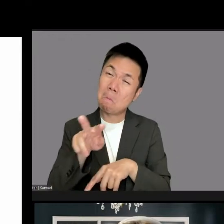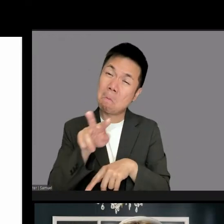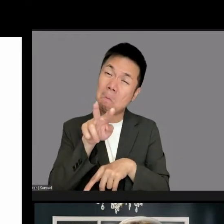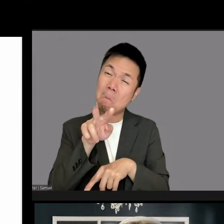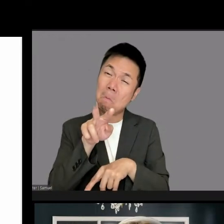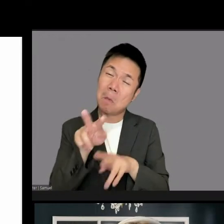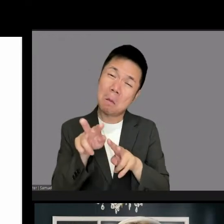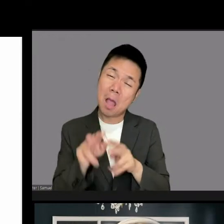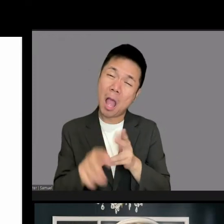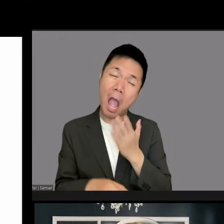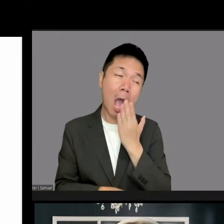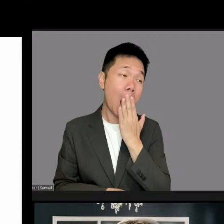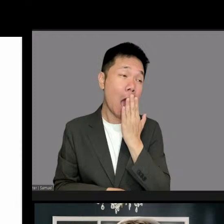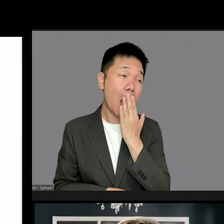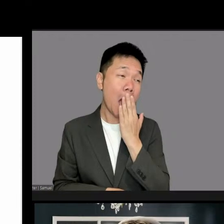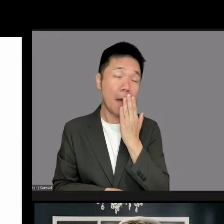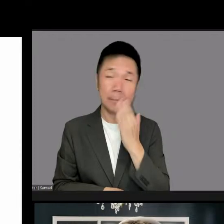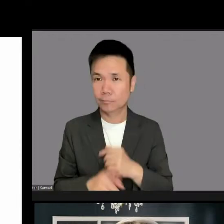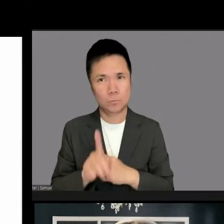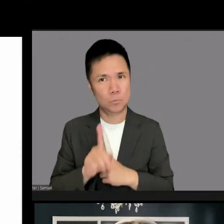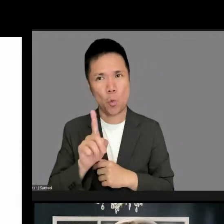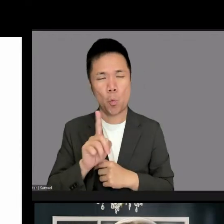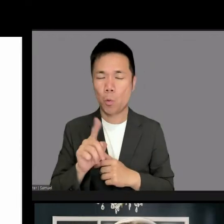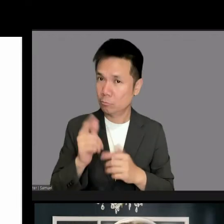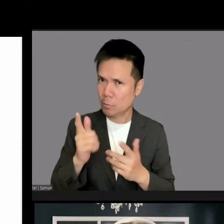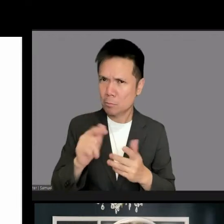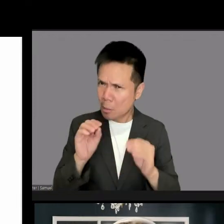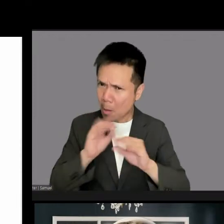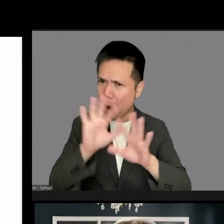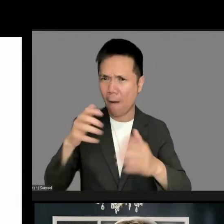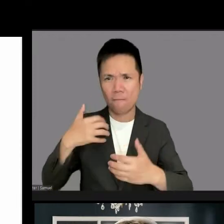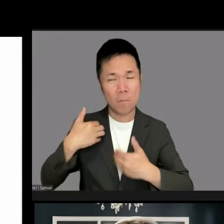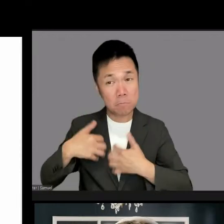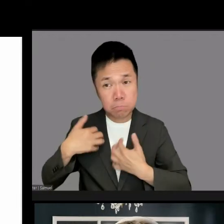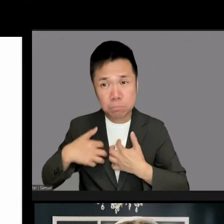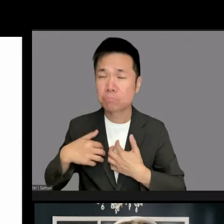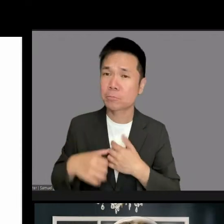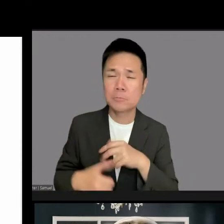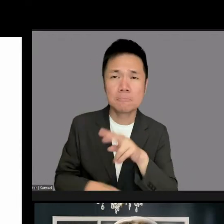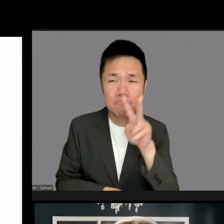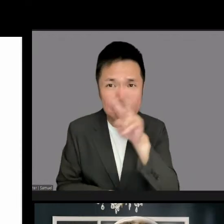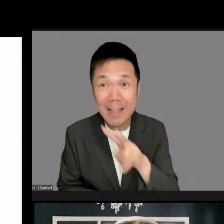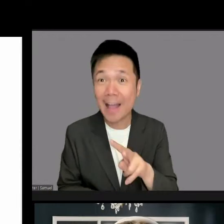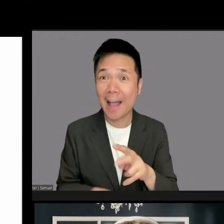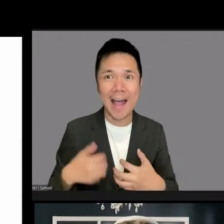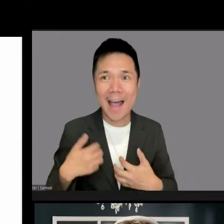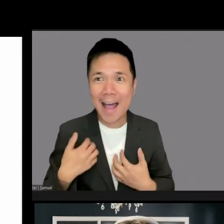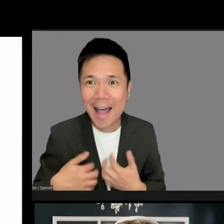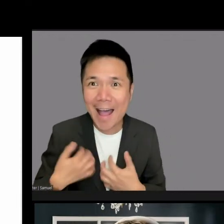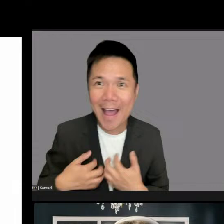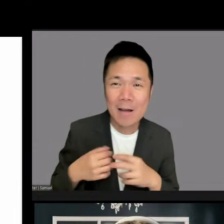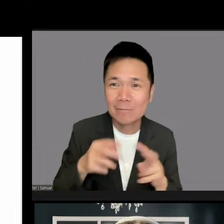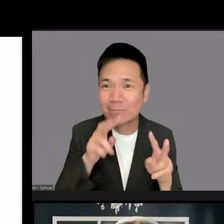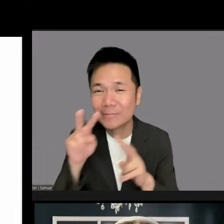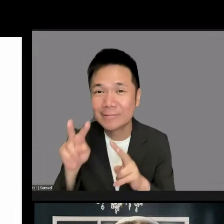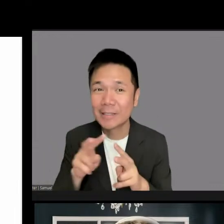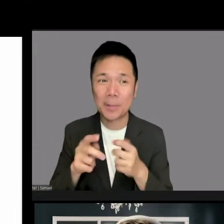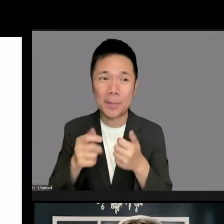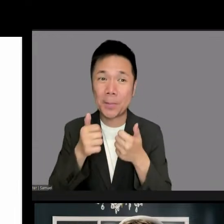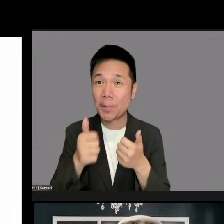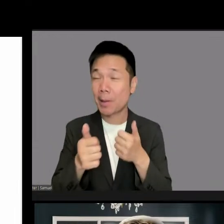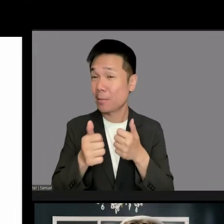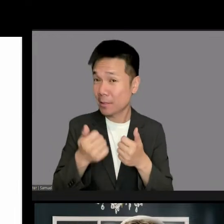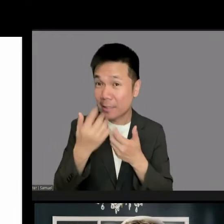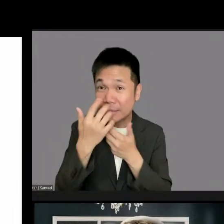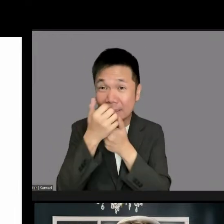going to find it, it interesting. But, there are so many ways to make accessible presentations that are really exciting and